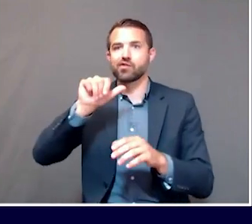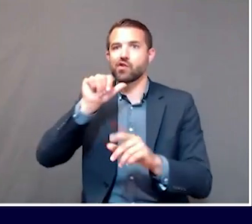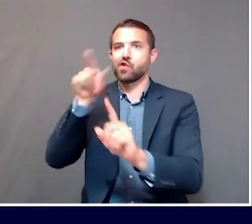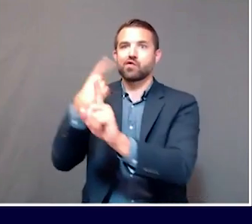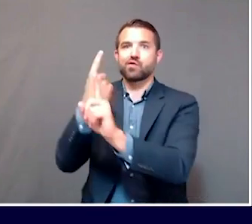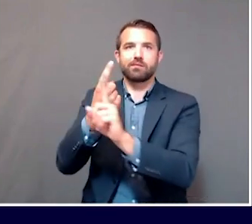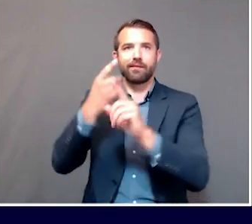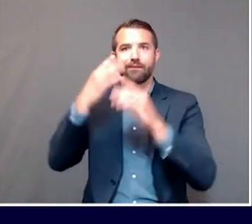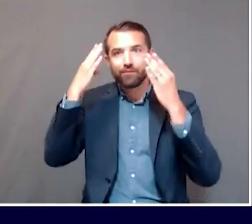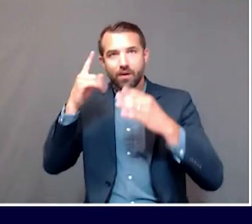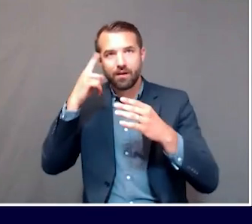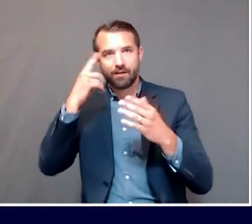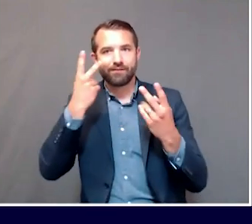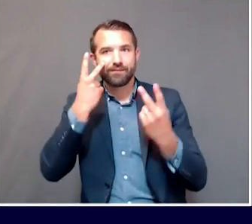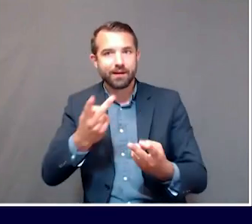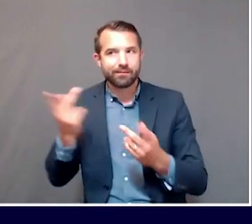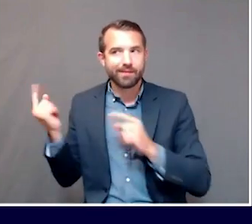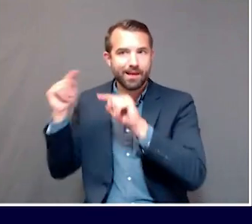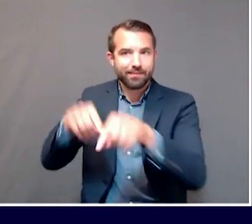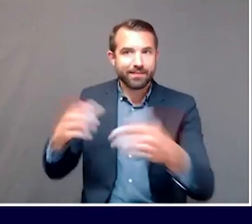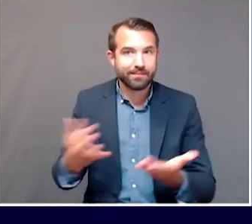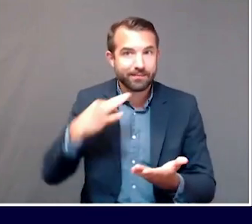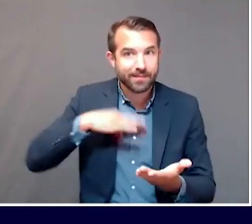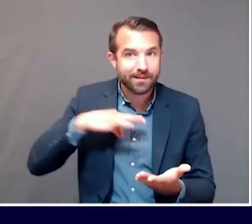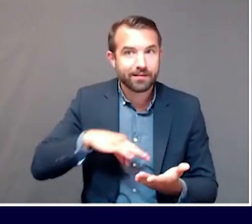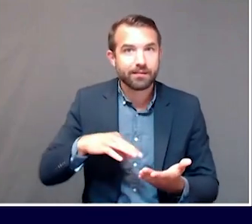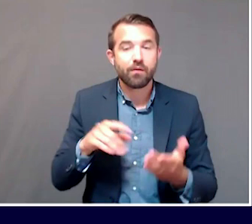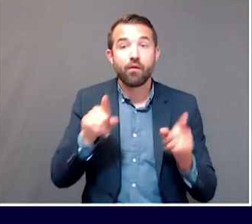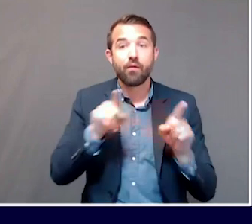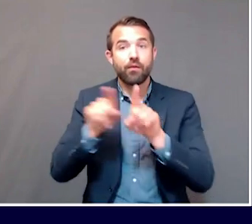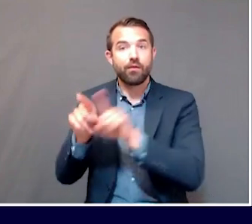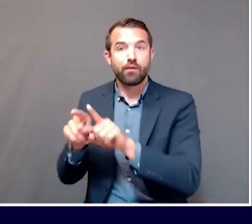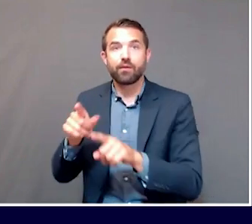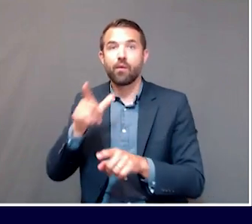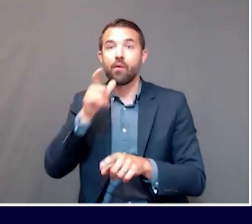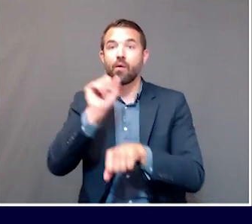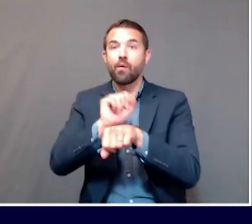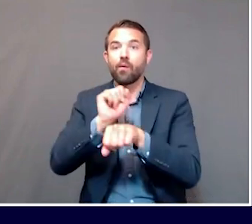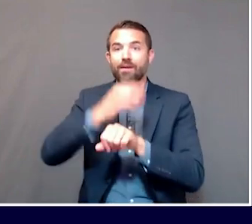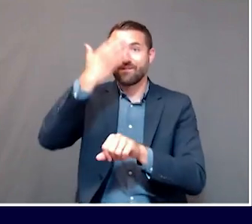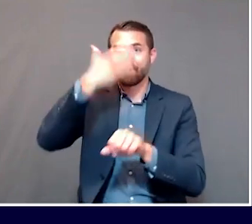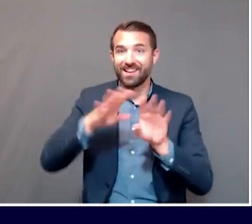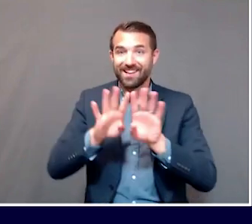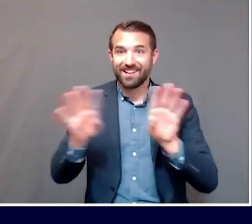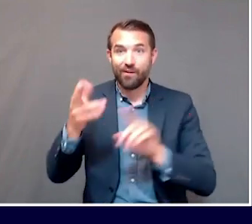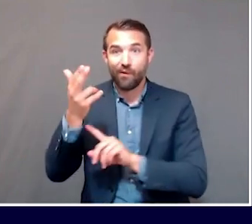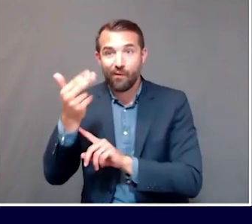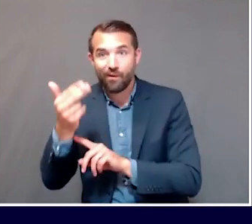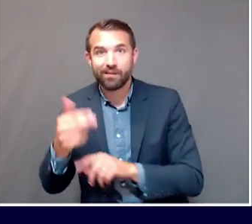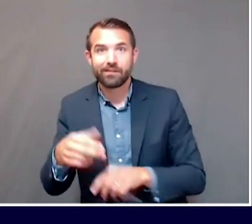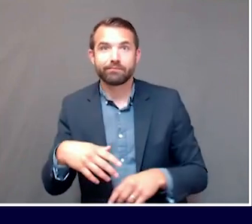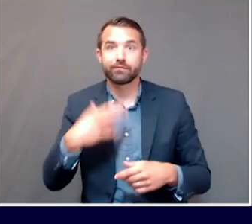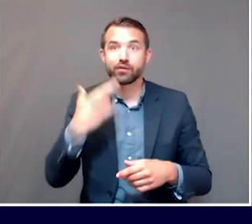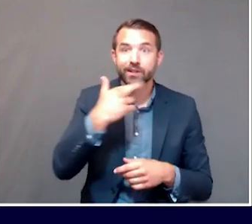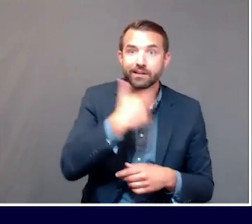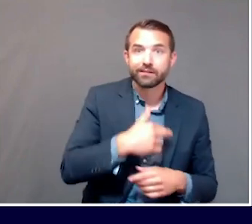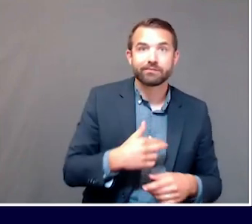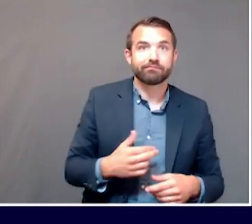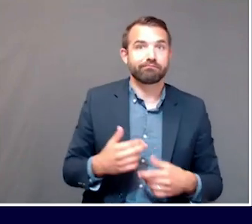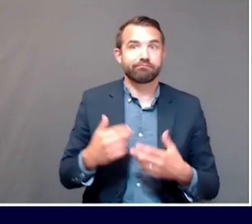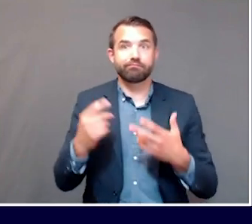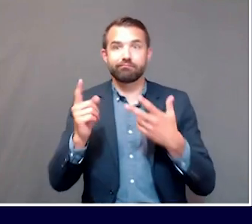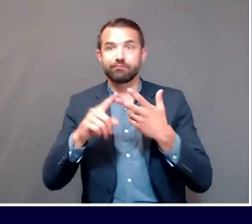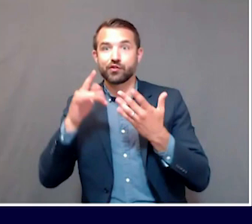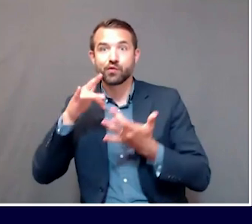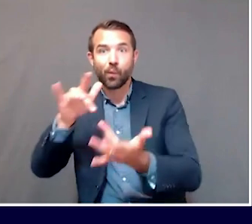can come safely, but making sure those people on the front lines, in hotels, at restaurants, in these tourist